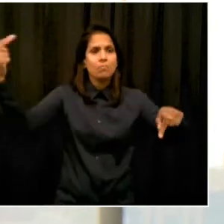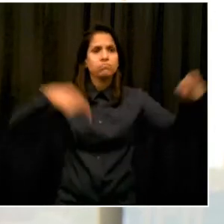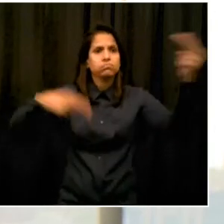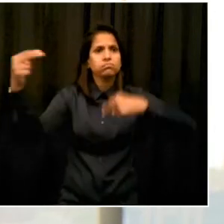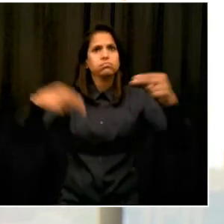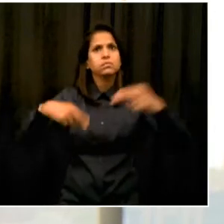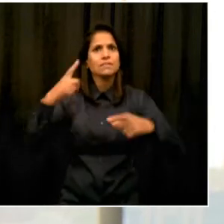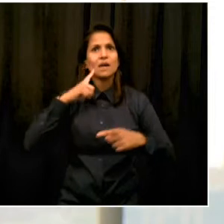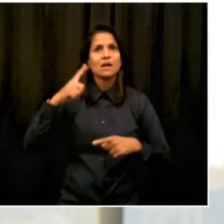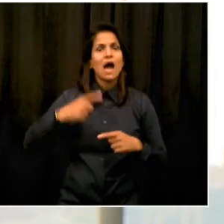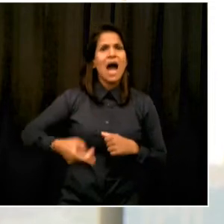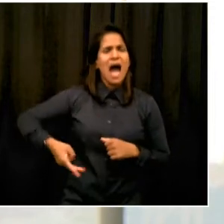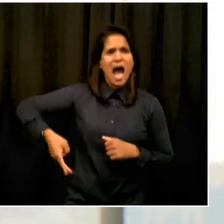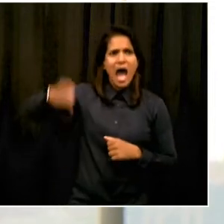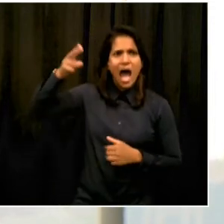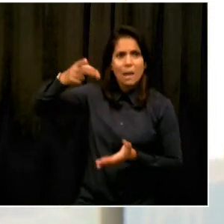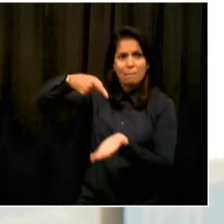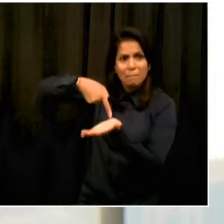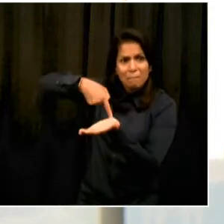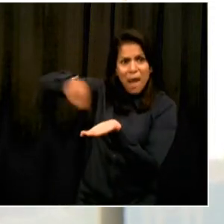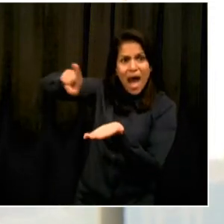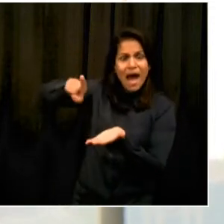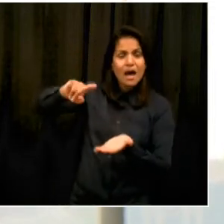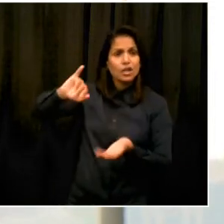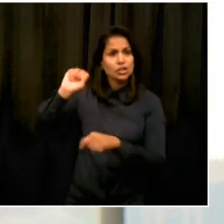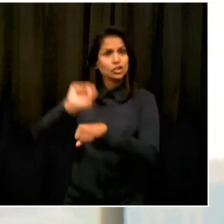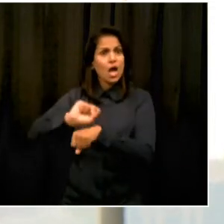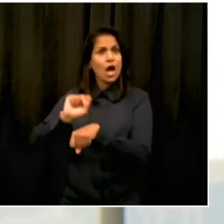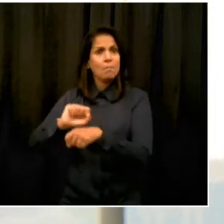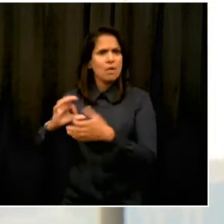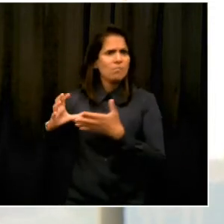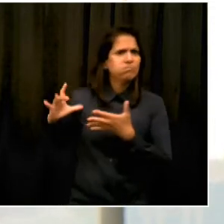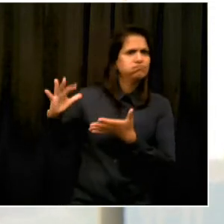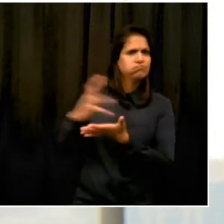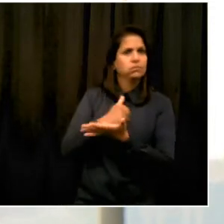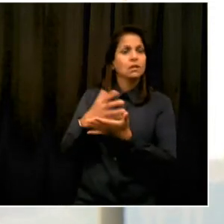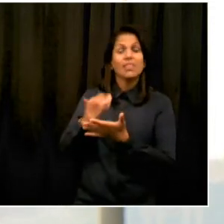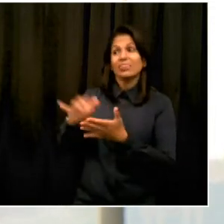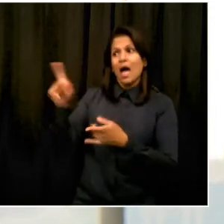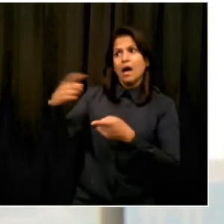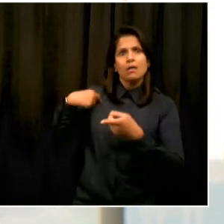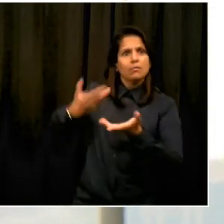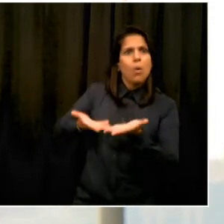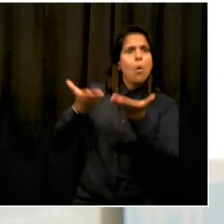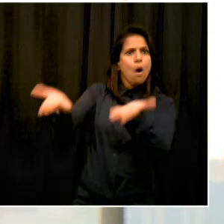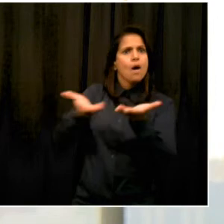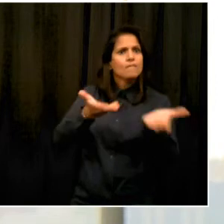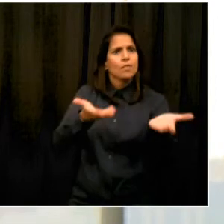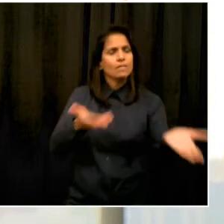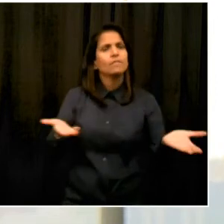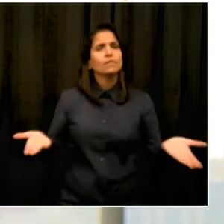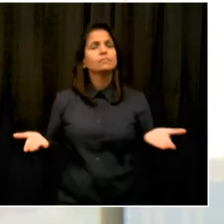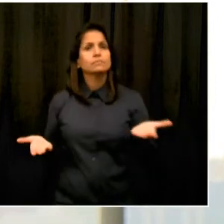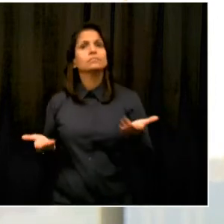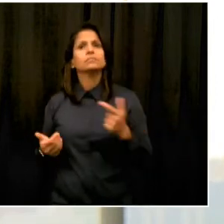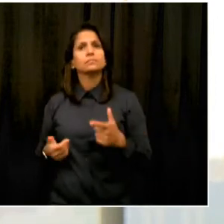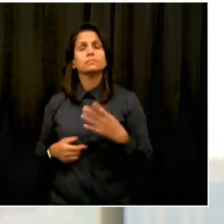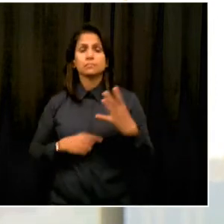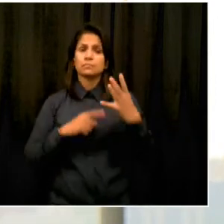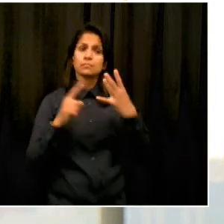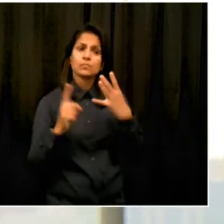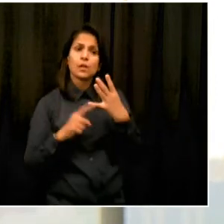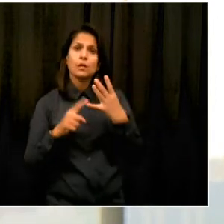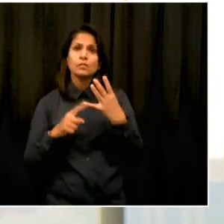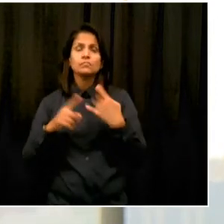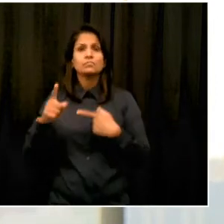And 4, we have to focus on historically underserved communities, the places that didn't get